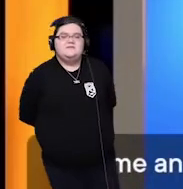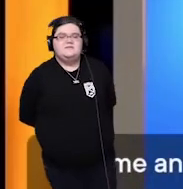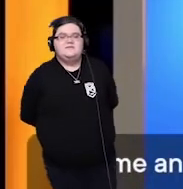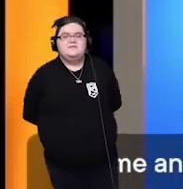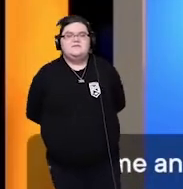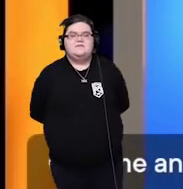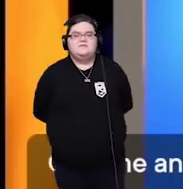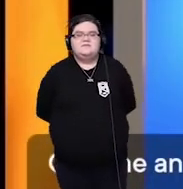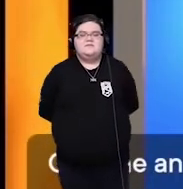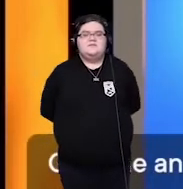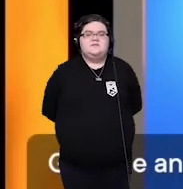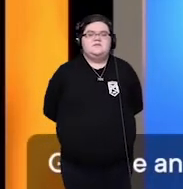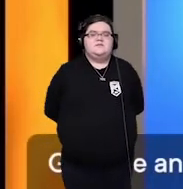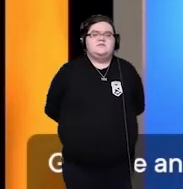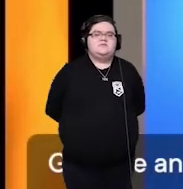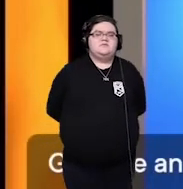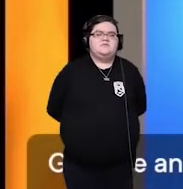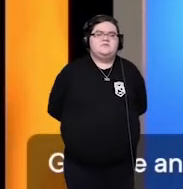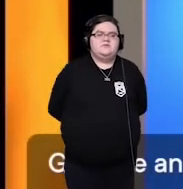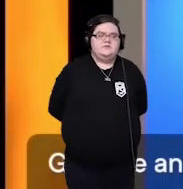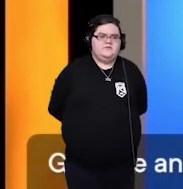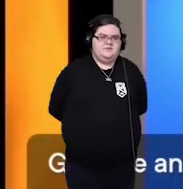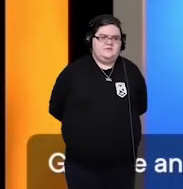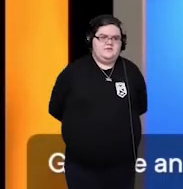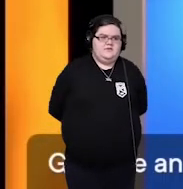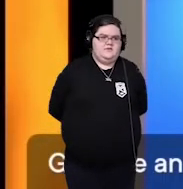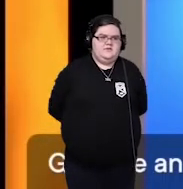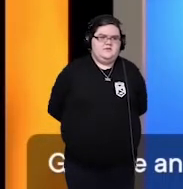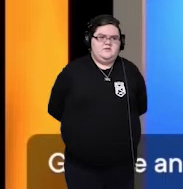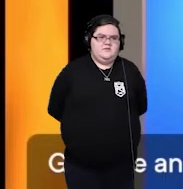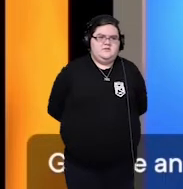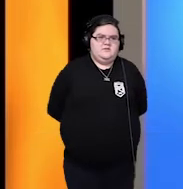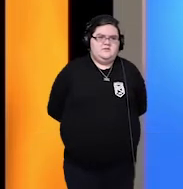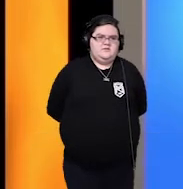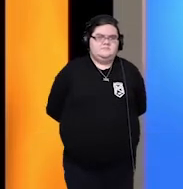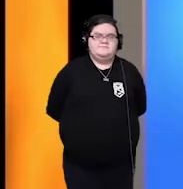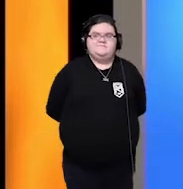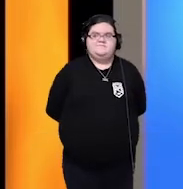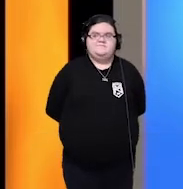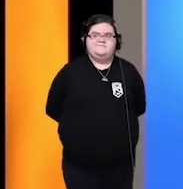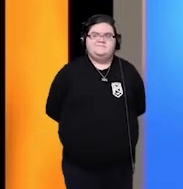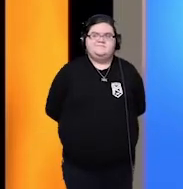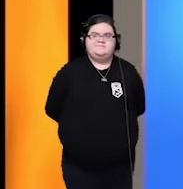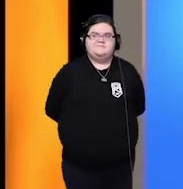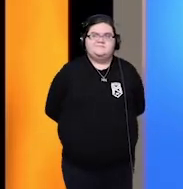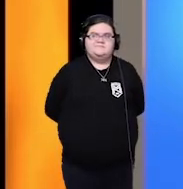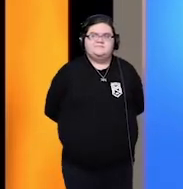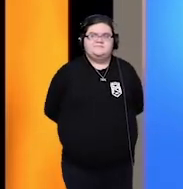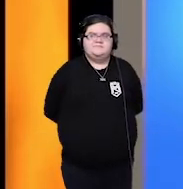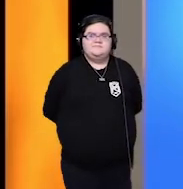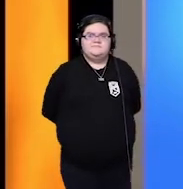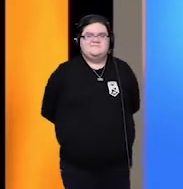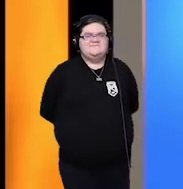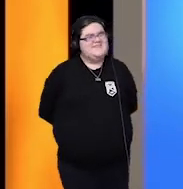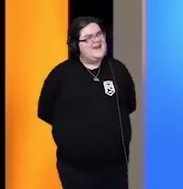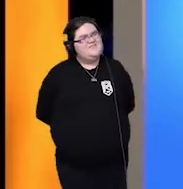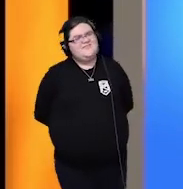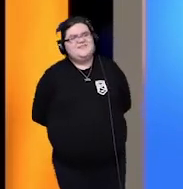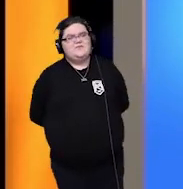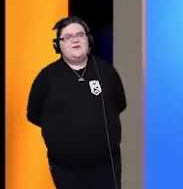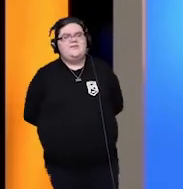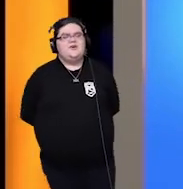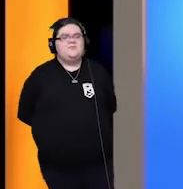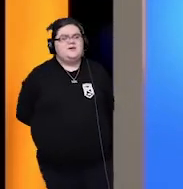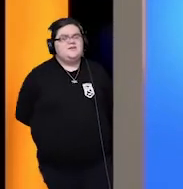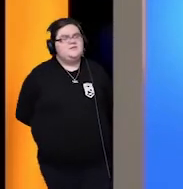put like take or taker and get it. Well, you know. Under. Oh, Undertaker. Yeah. If they get Undertaker, bro, I'm done with it. I'm done. I don't